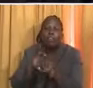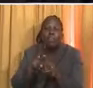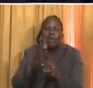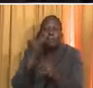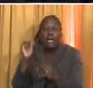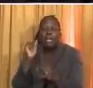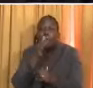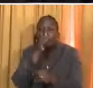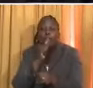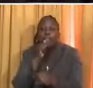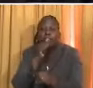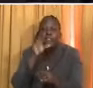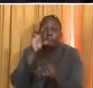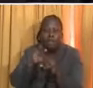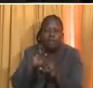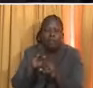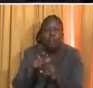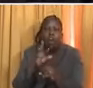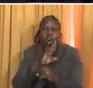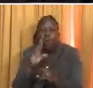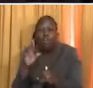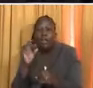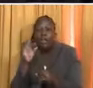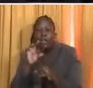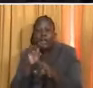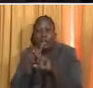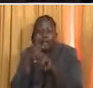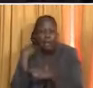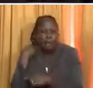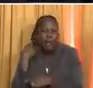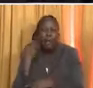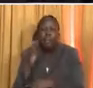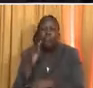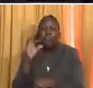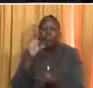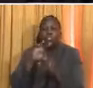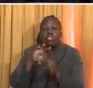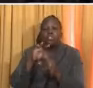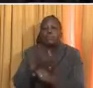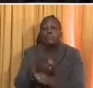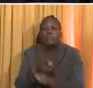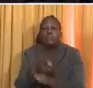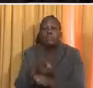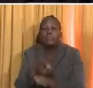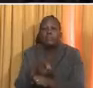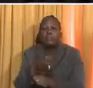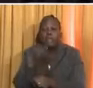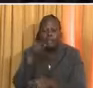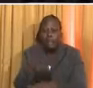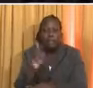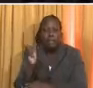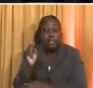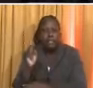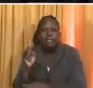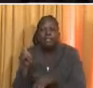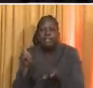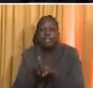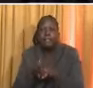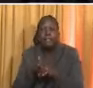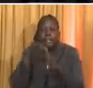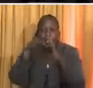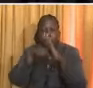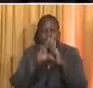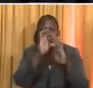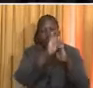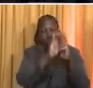any election or referenda, have not been violated. The President's role in the constitutional